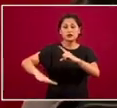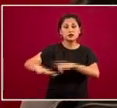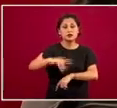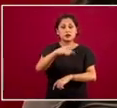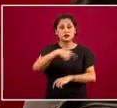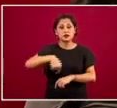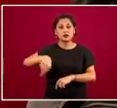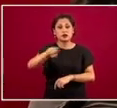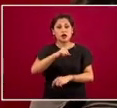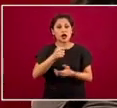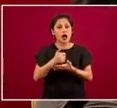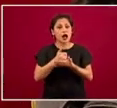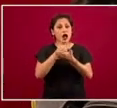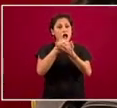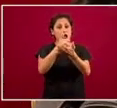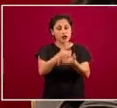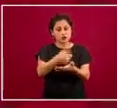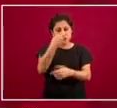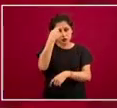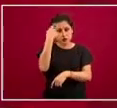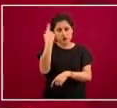call all of those